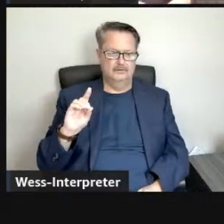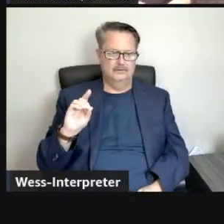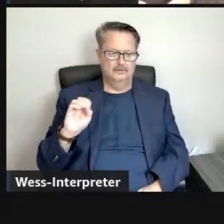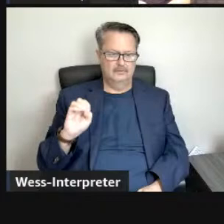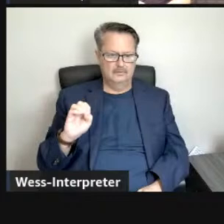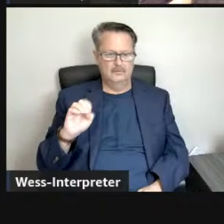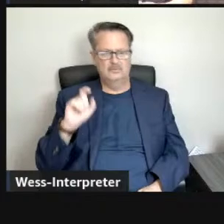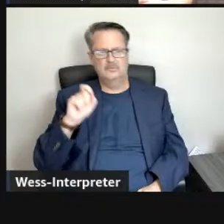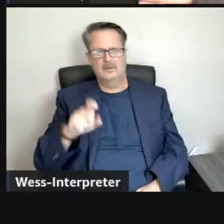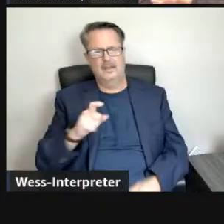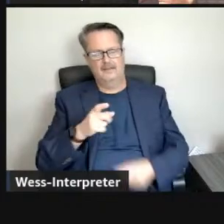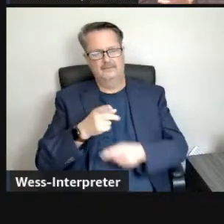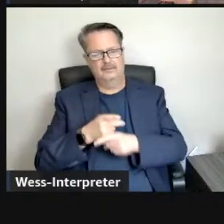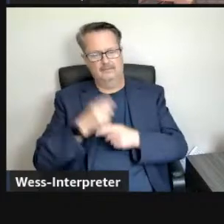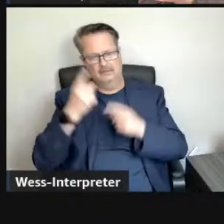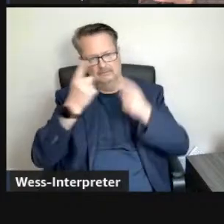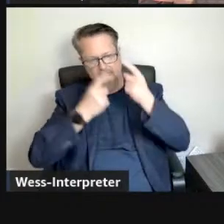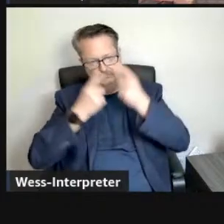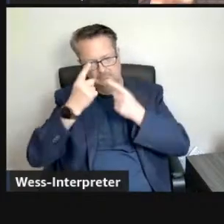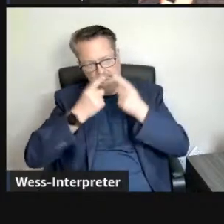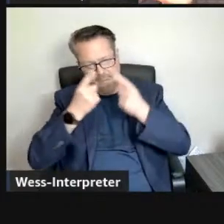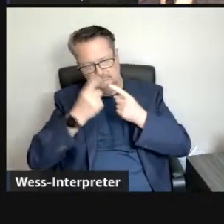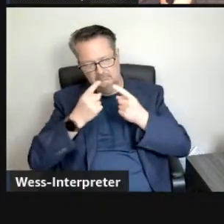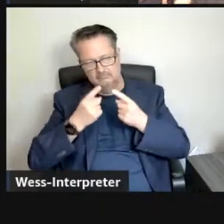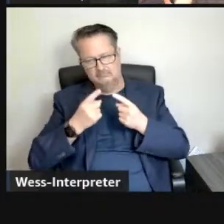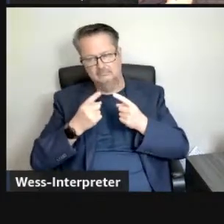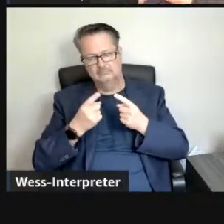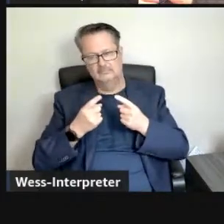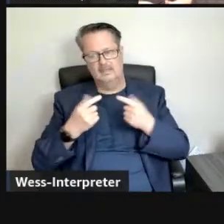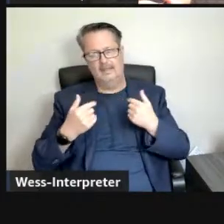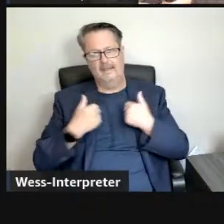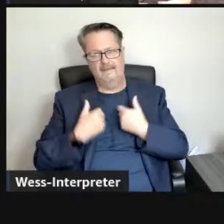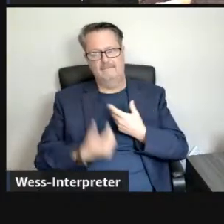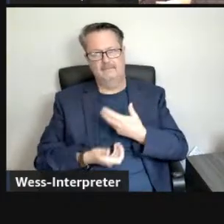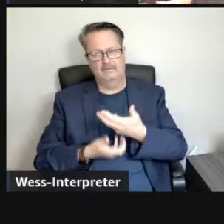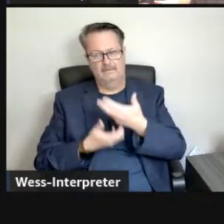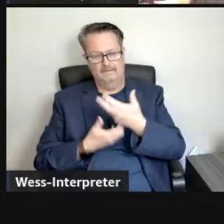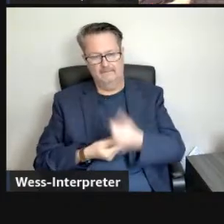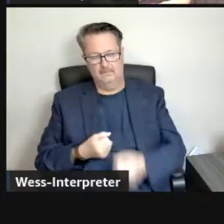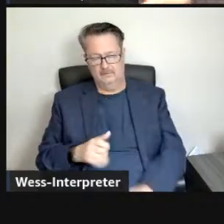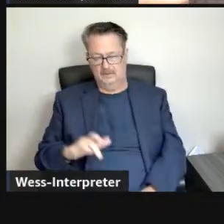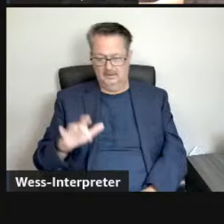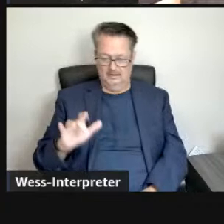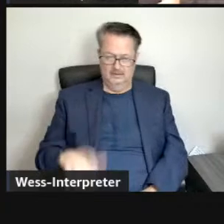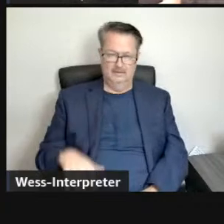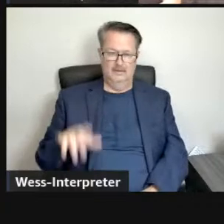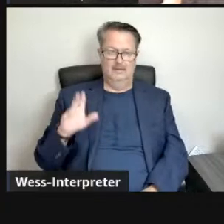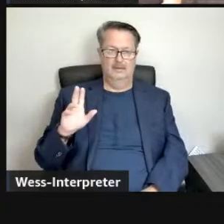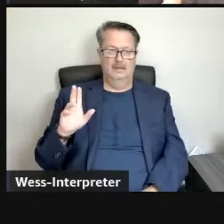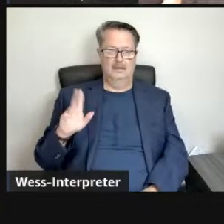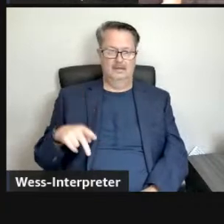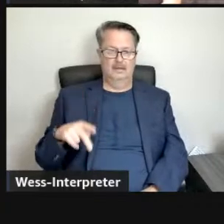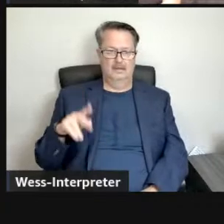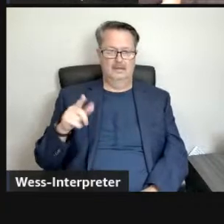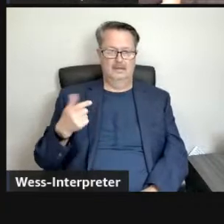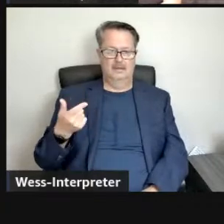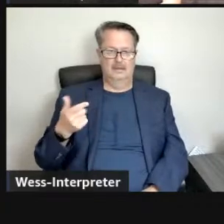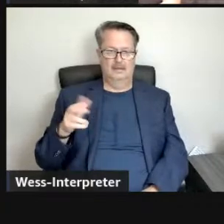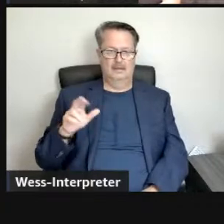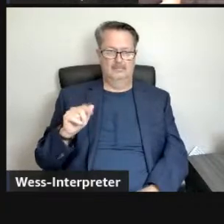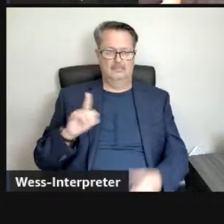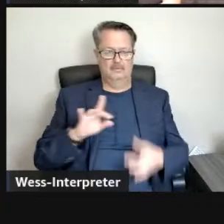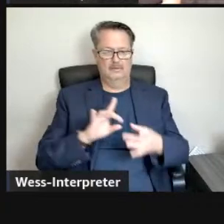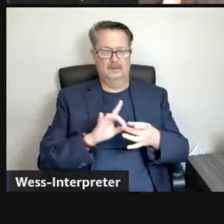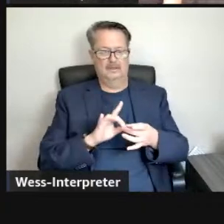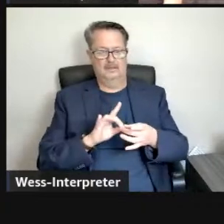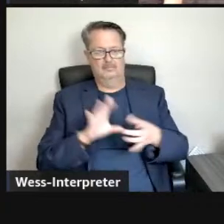carefully consider. And so having confidence that when I hit that upgrade button, this cluster is not going to break is really